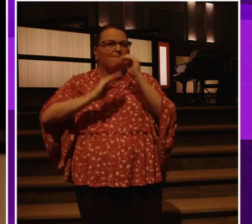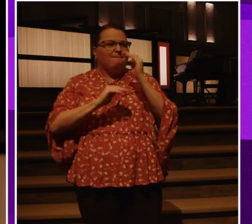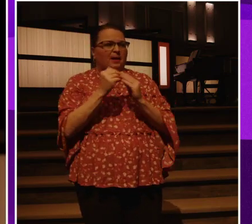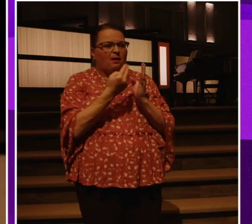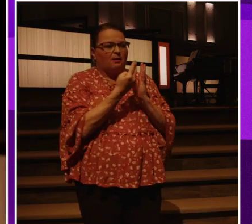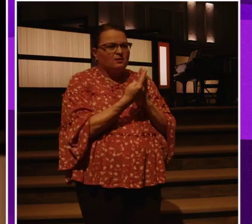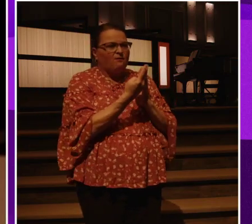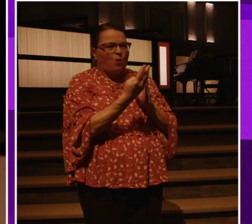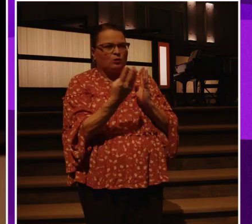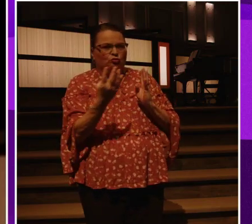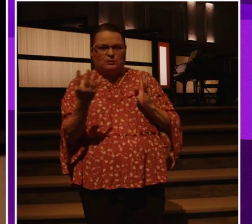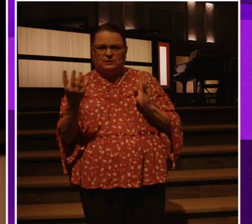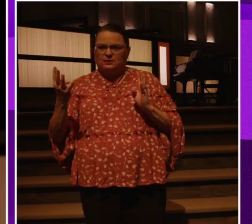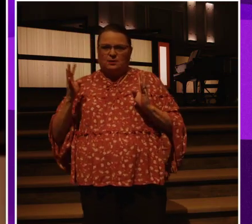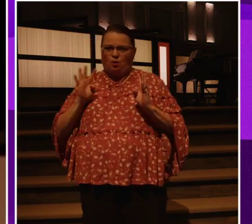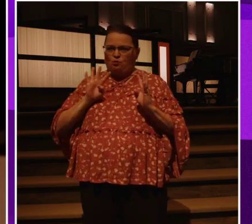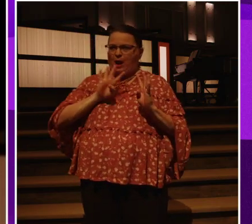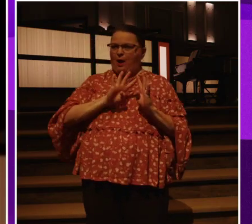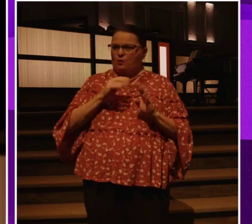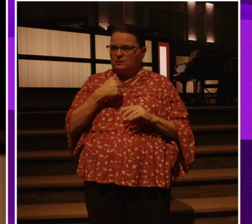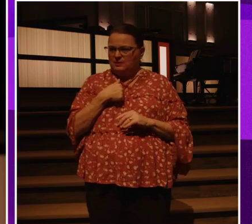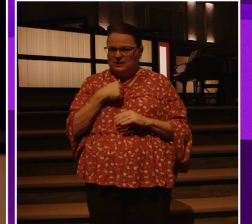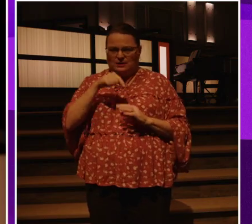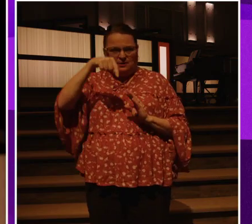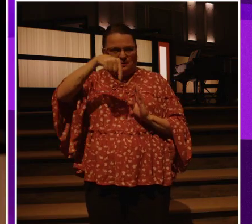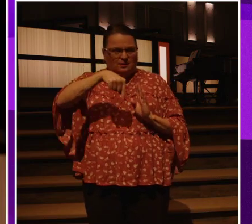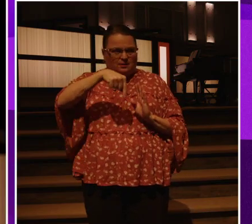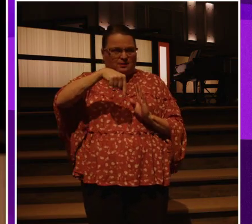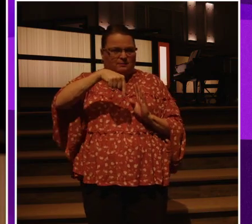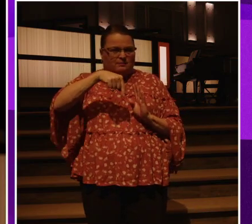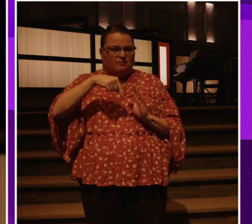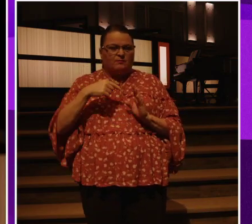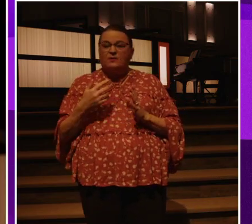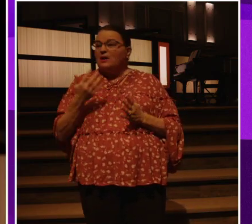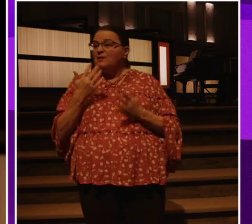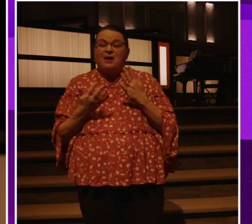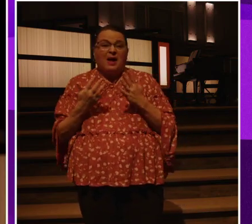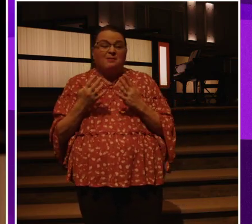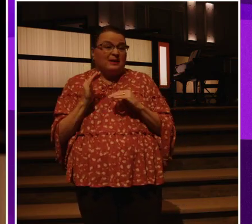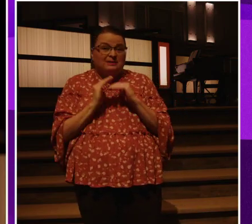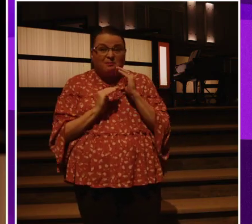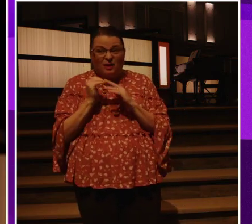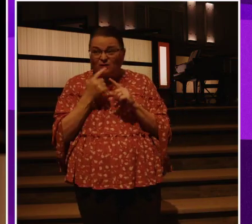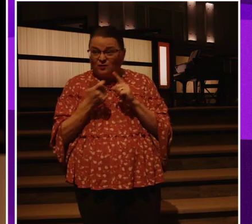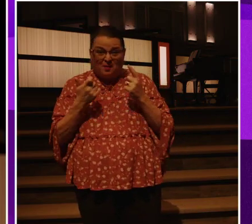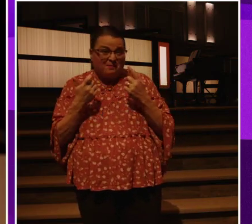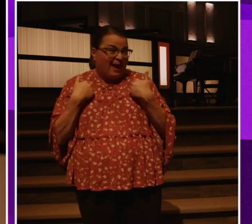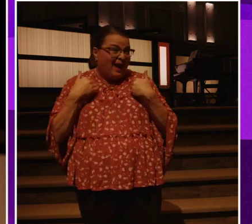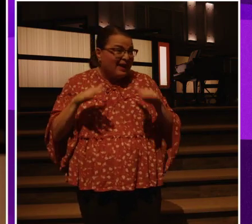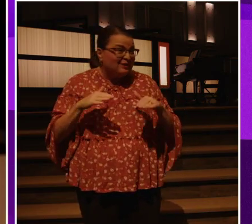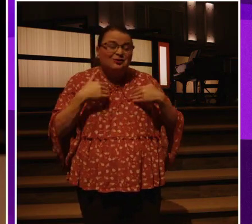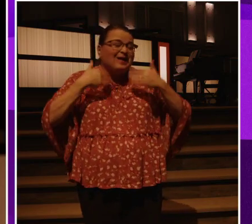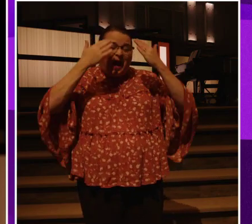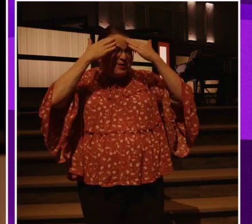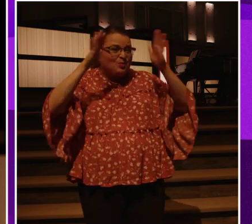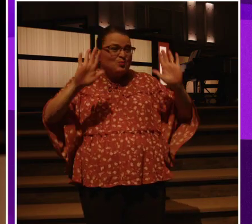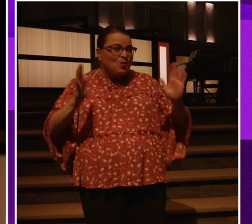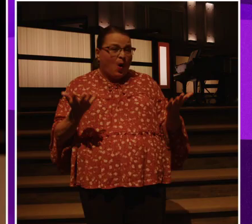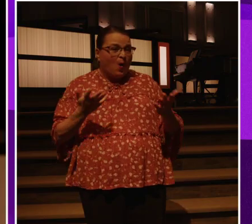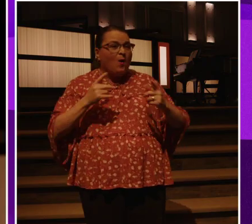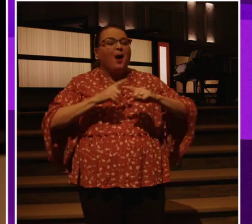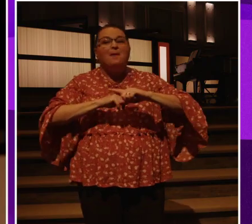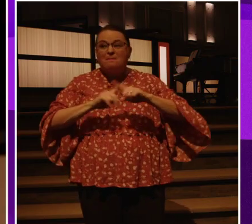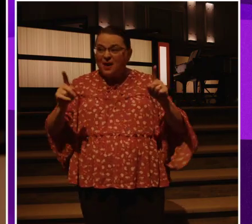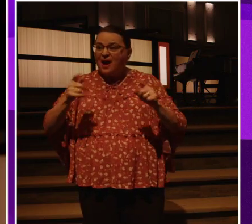fortress around me. It may be built out of angels. I don't know. But I do know one thing. At